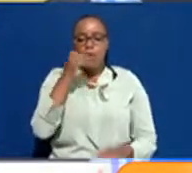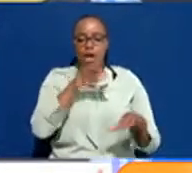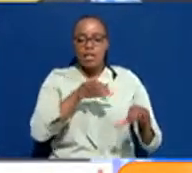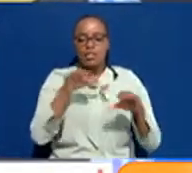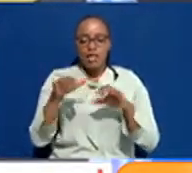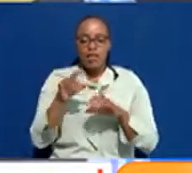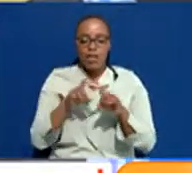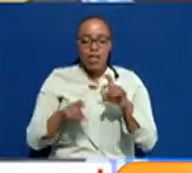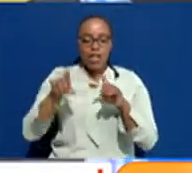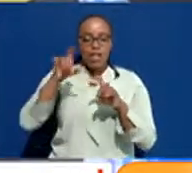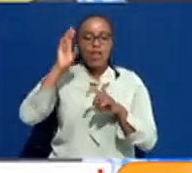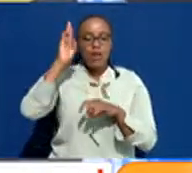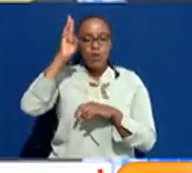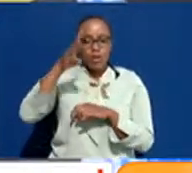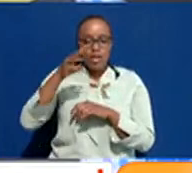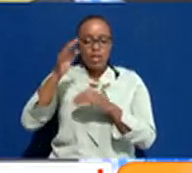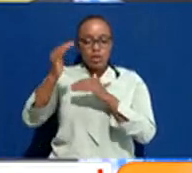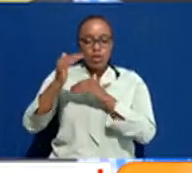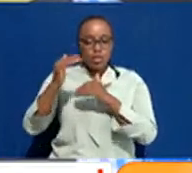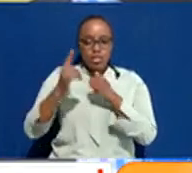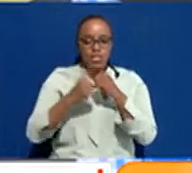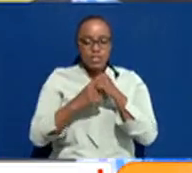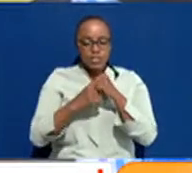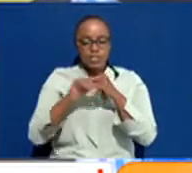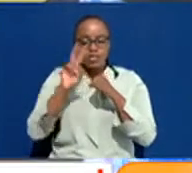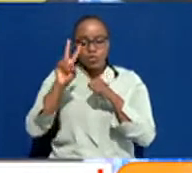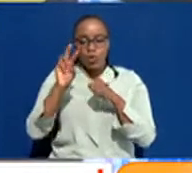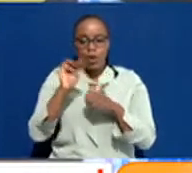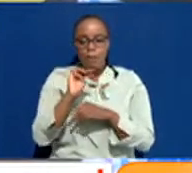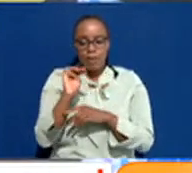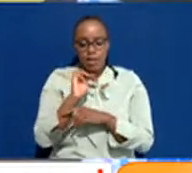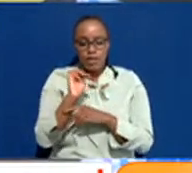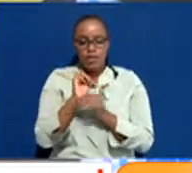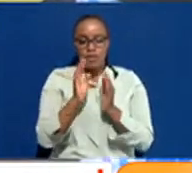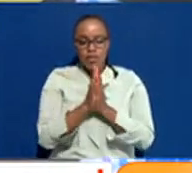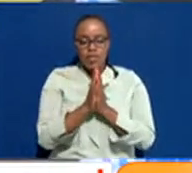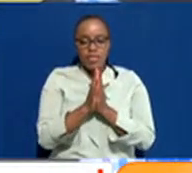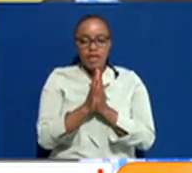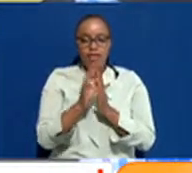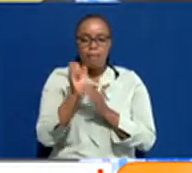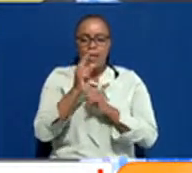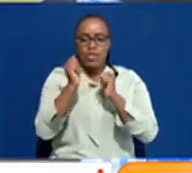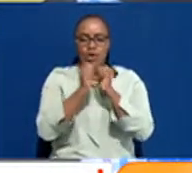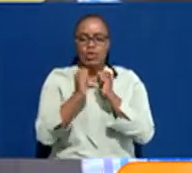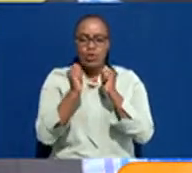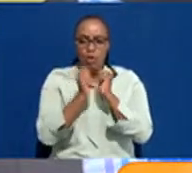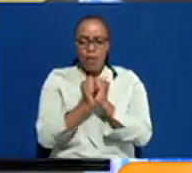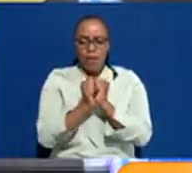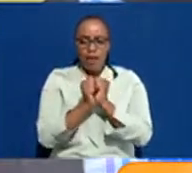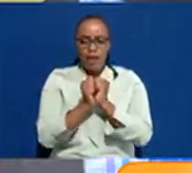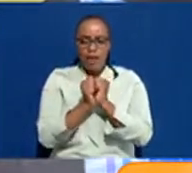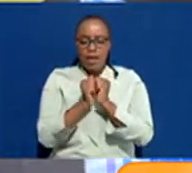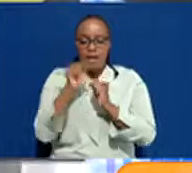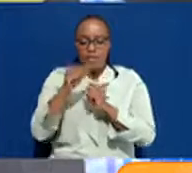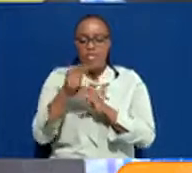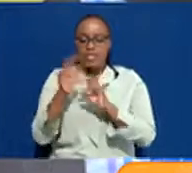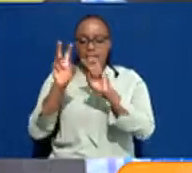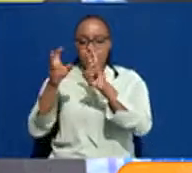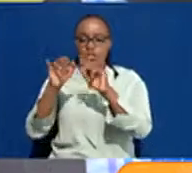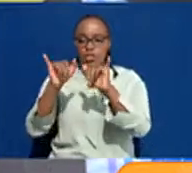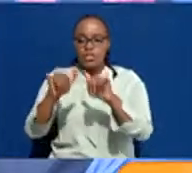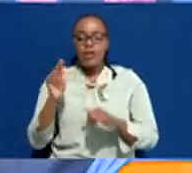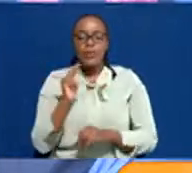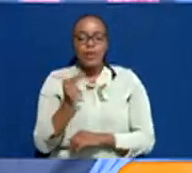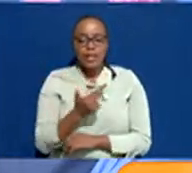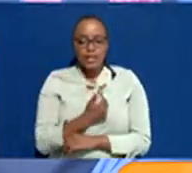will increase closer to the 6 to 6 million. The understanding is until October, this issue is with us to